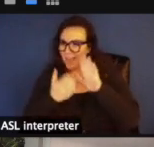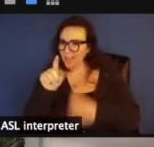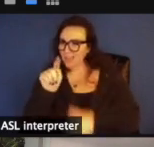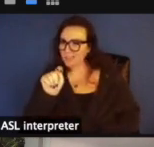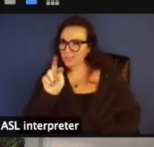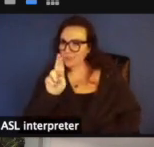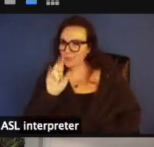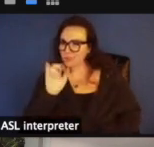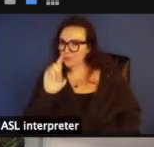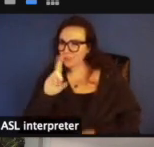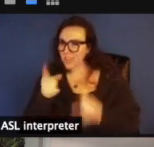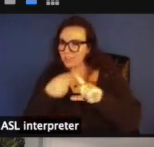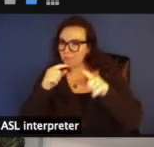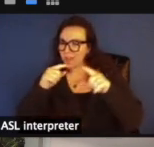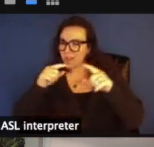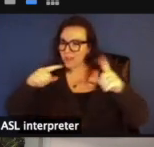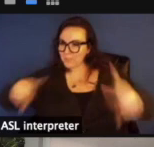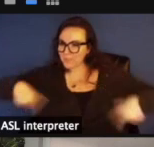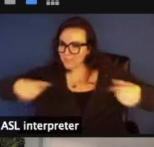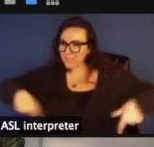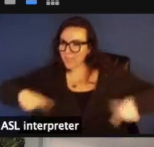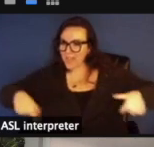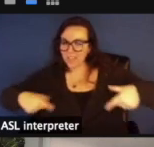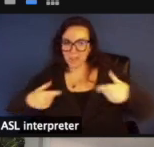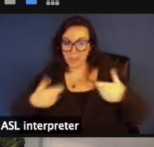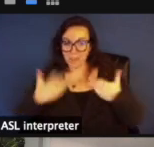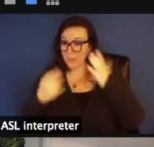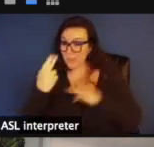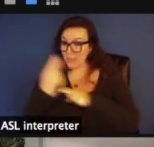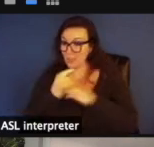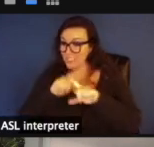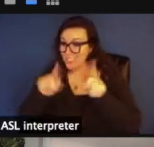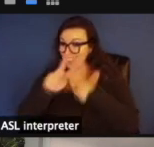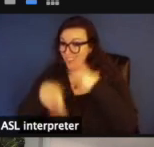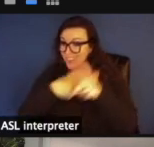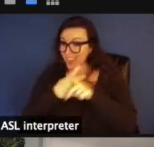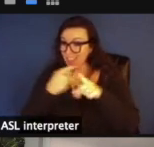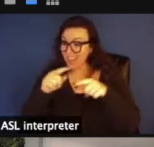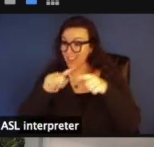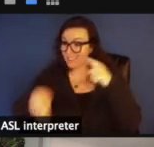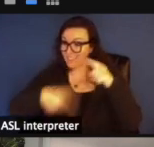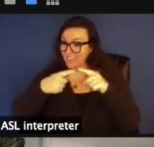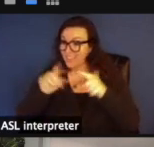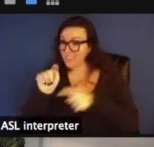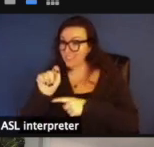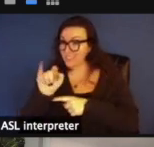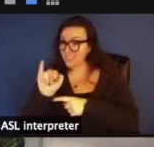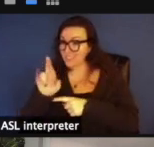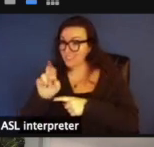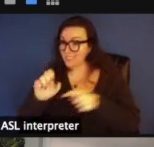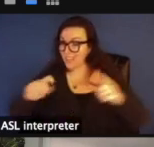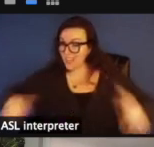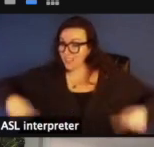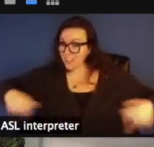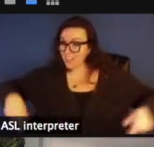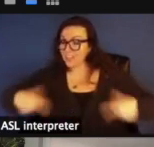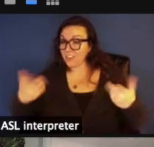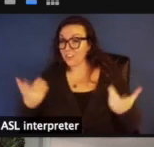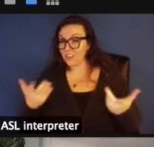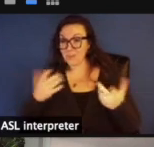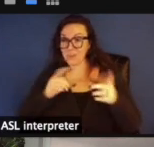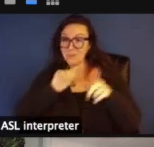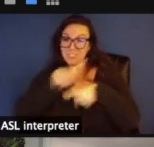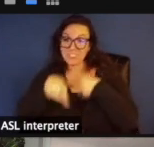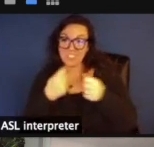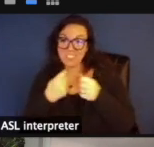No. Right? So he uses probably, what do you think he uses, a different tire maybe when he does this piece? Yeah. So almost like changing out paint